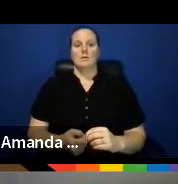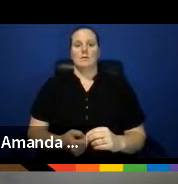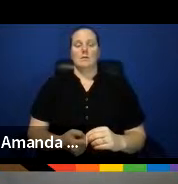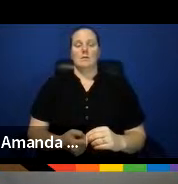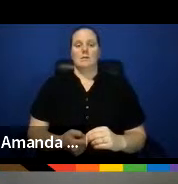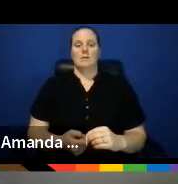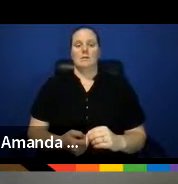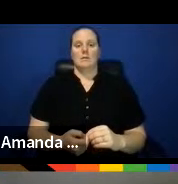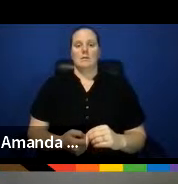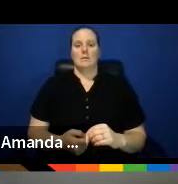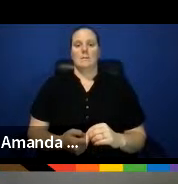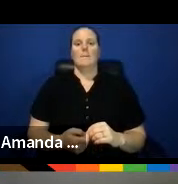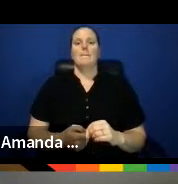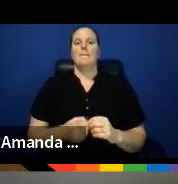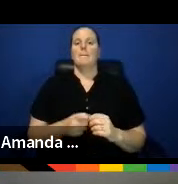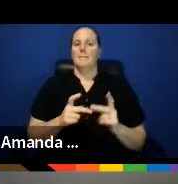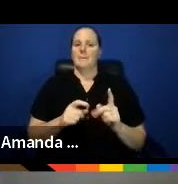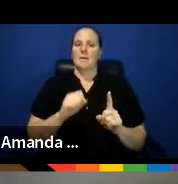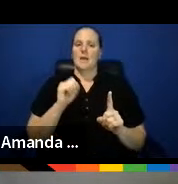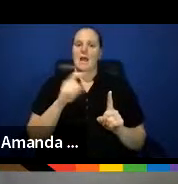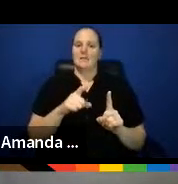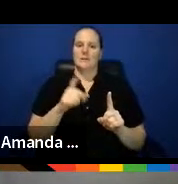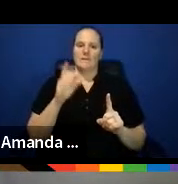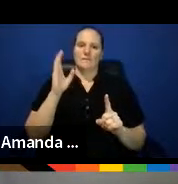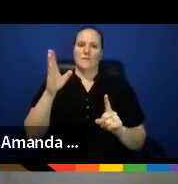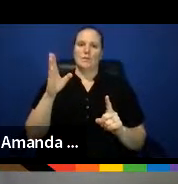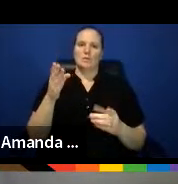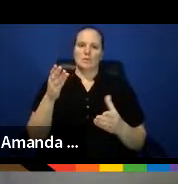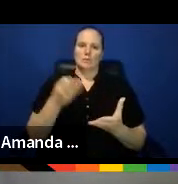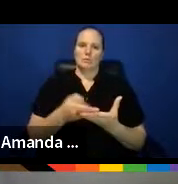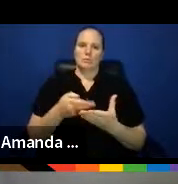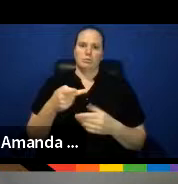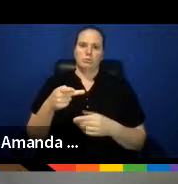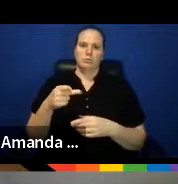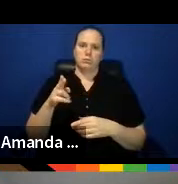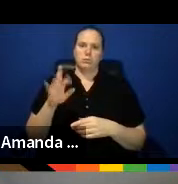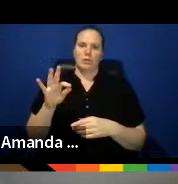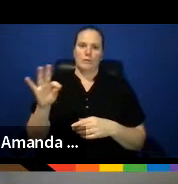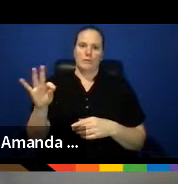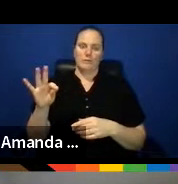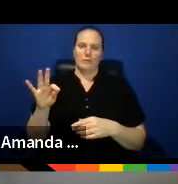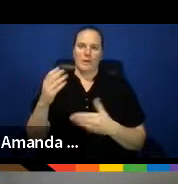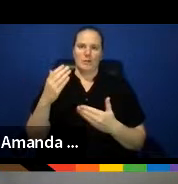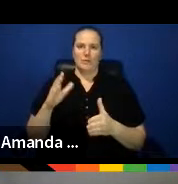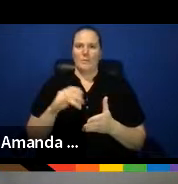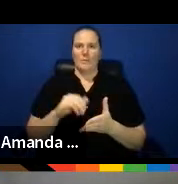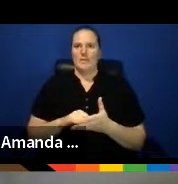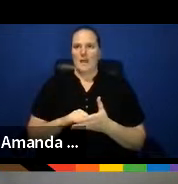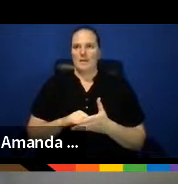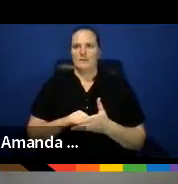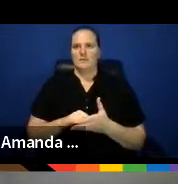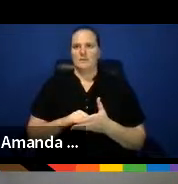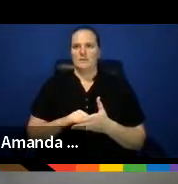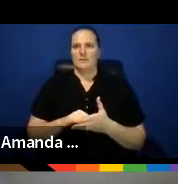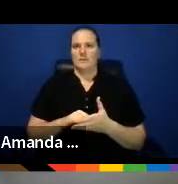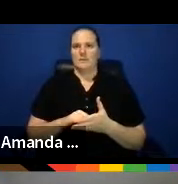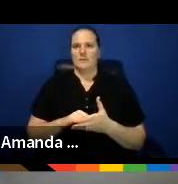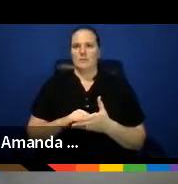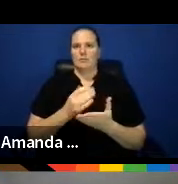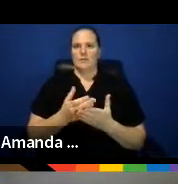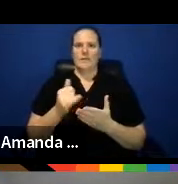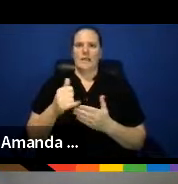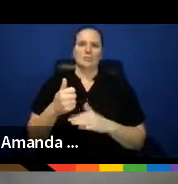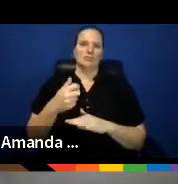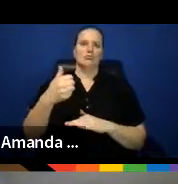like people have asked questions around like future proofing people to me. And I'm like, I don't know, future proofing the transit